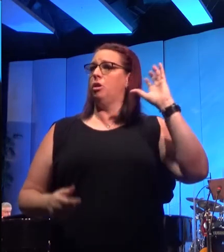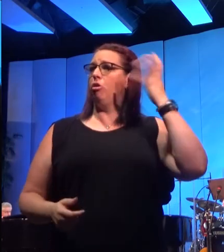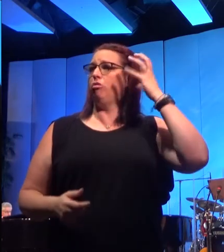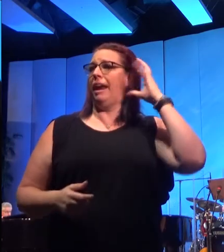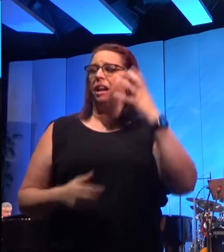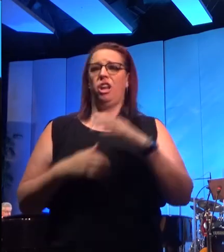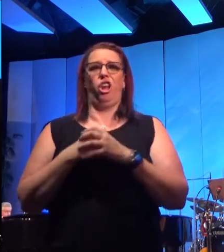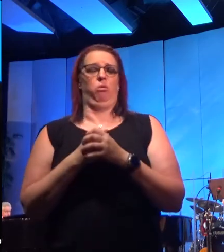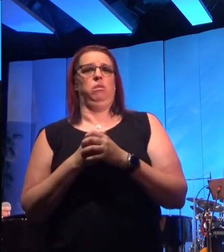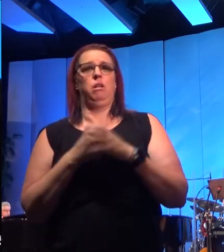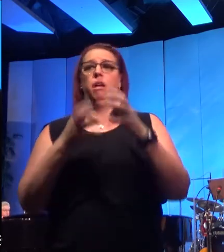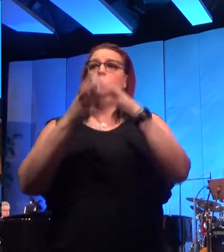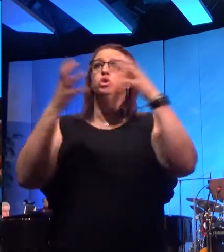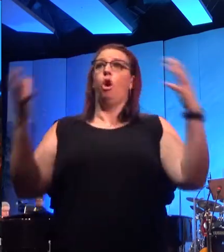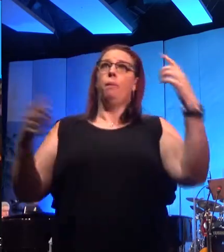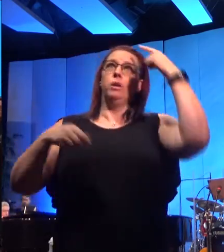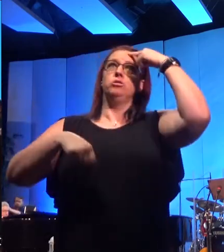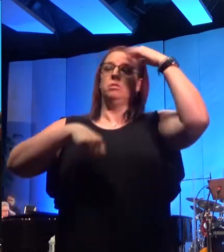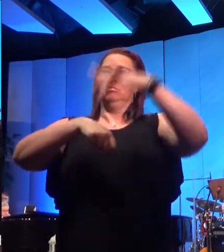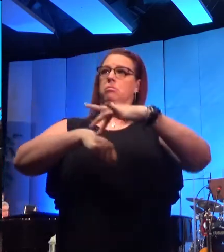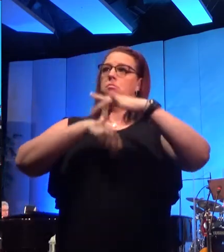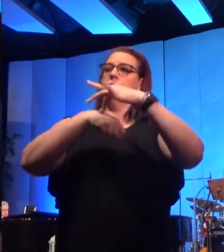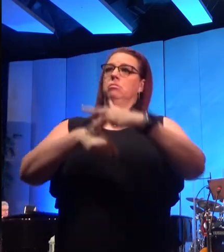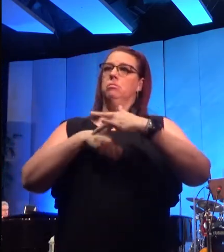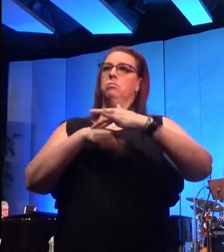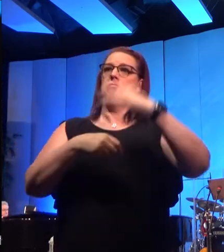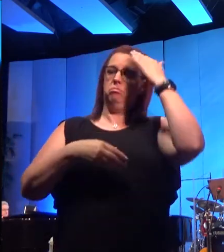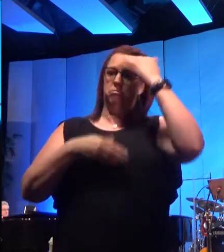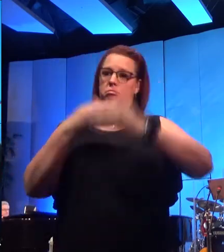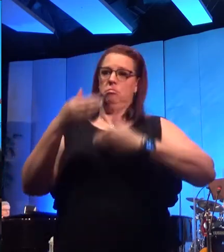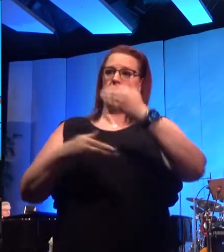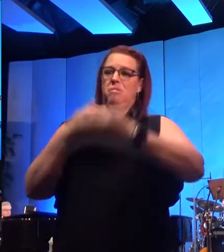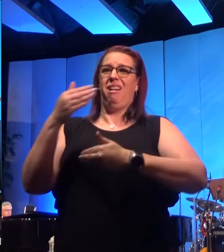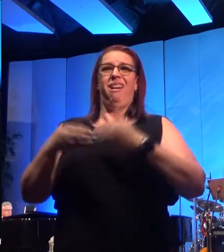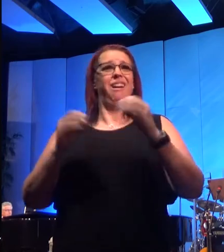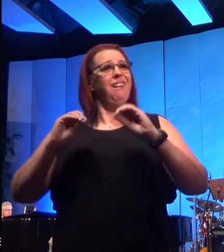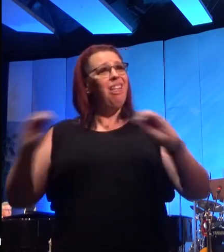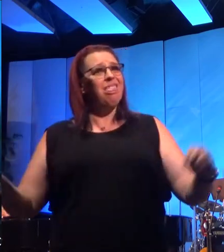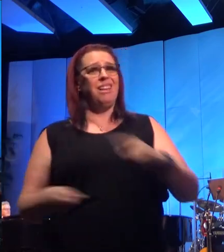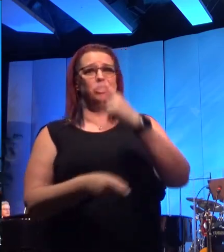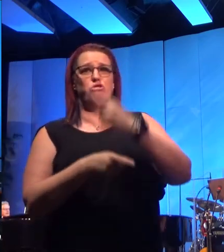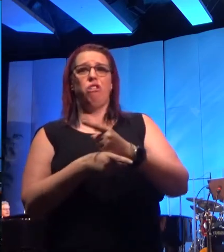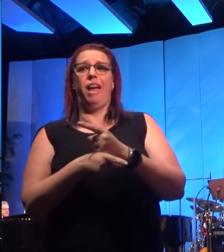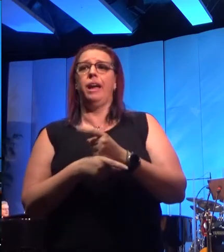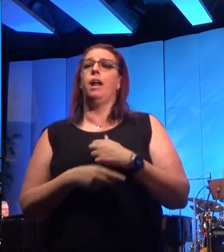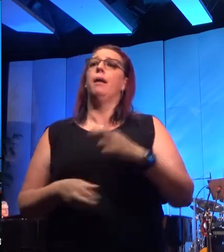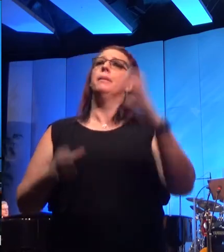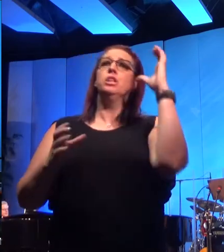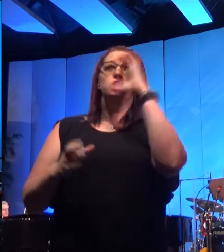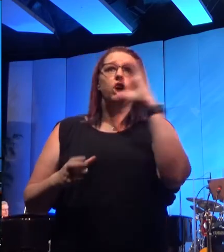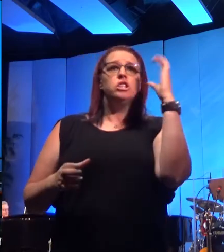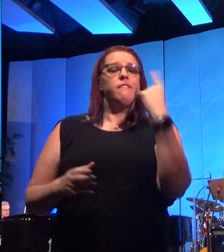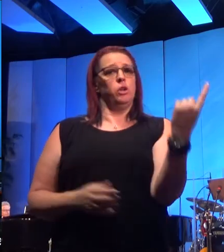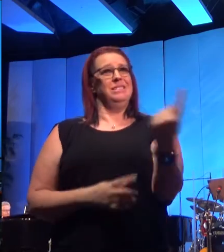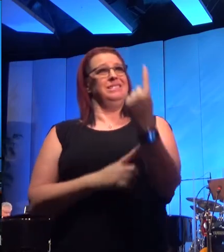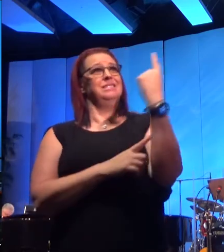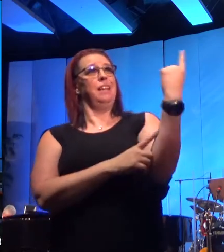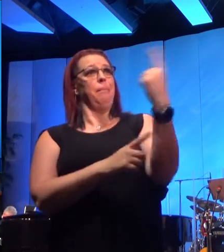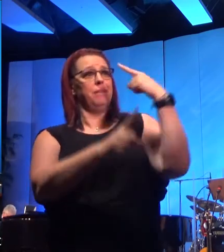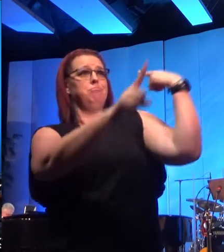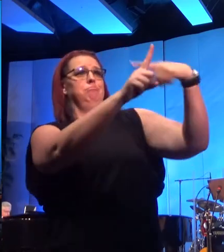Got so much on your mind, nothing's really going right, looking for a rainbow.